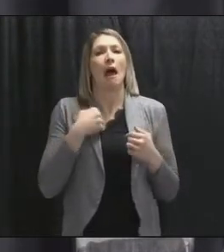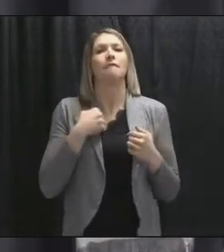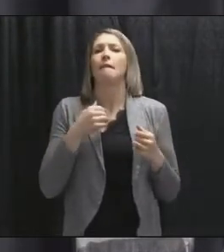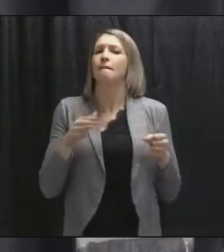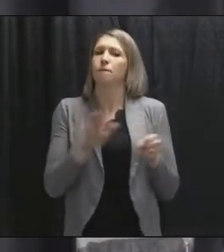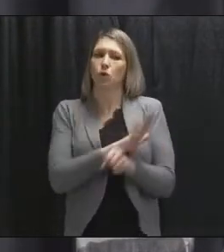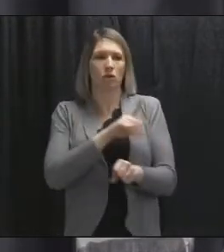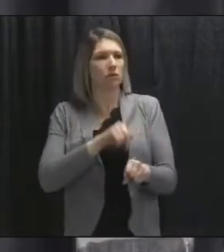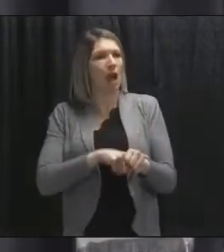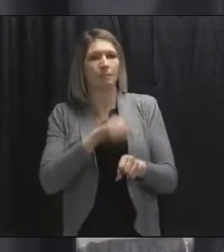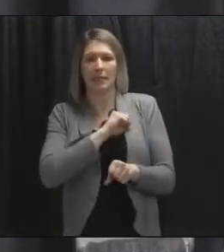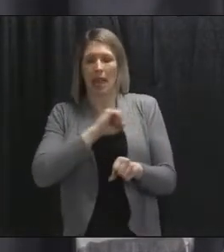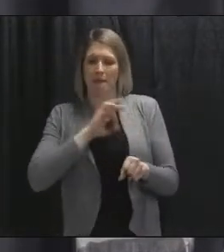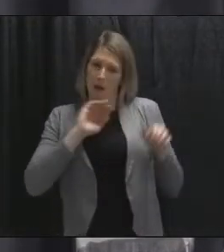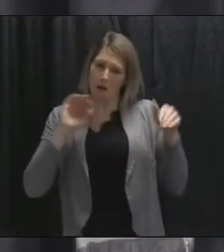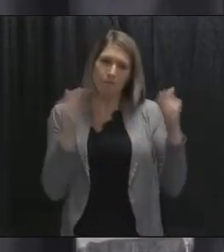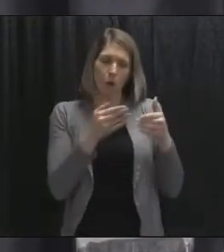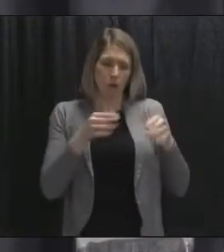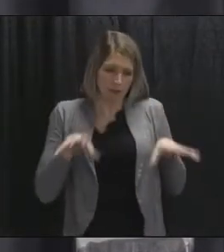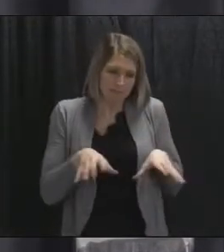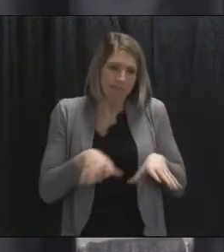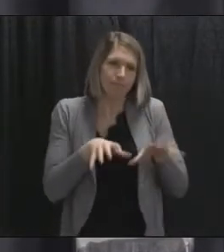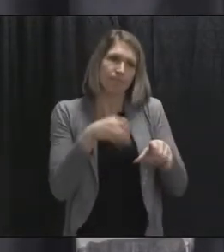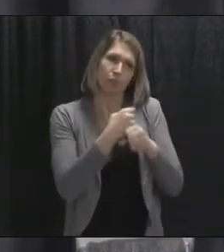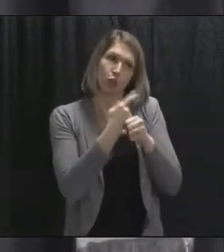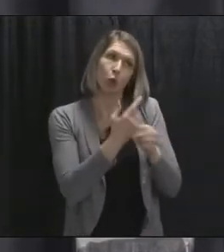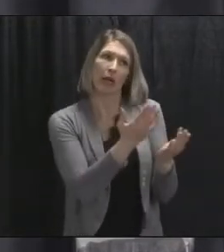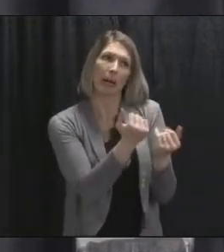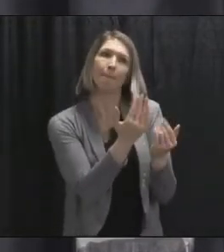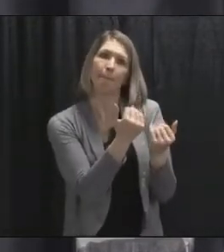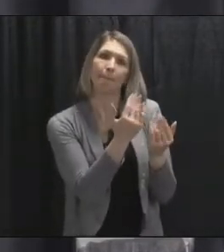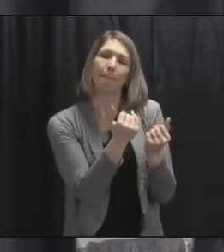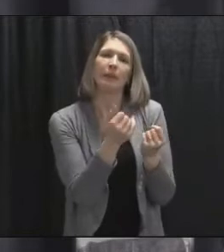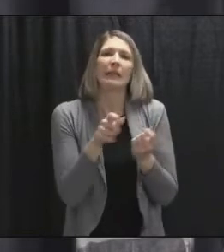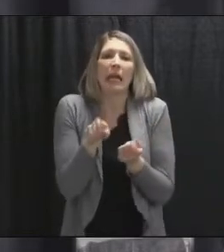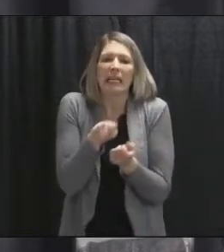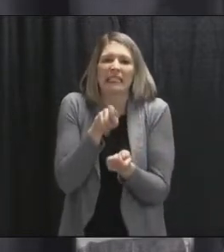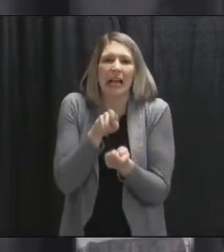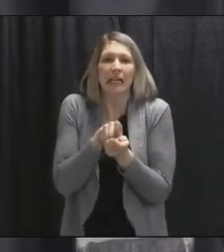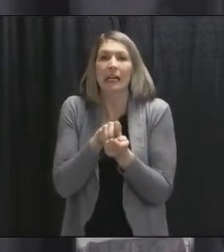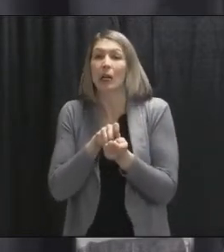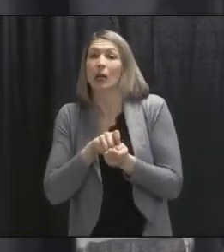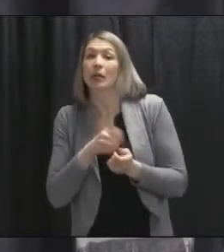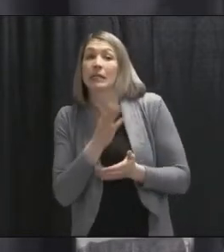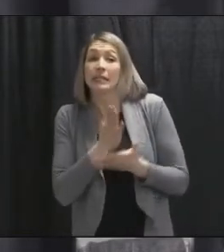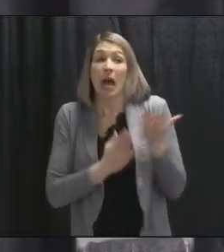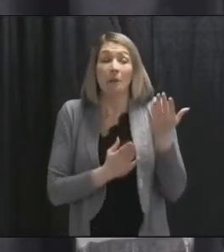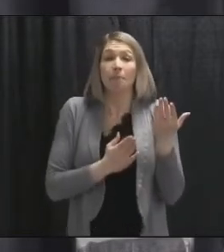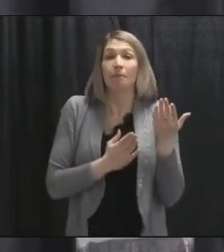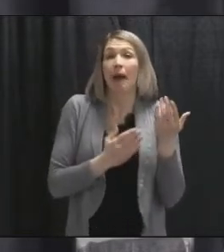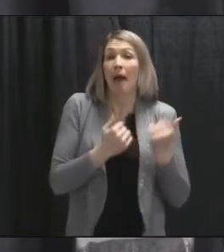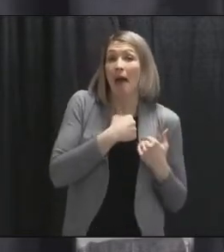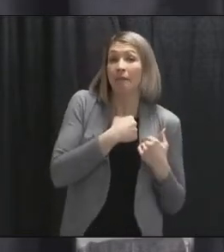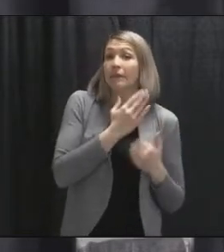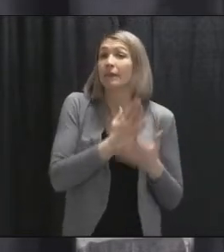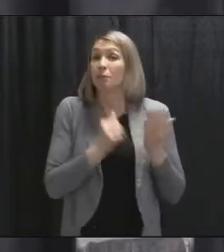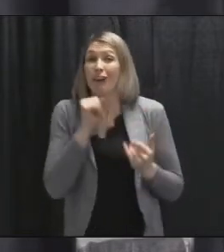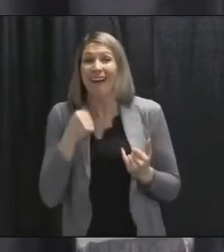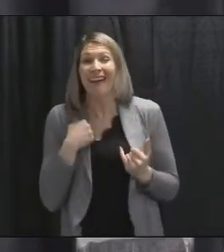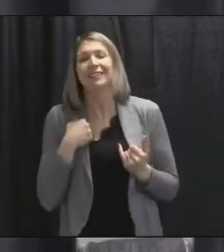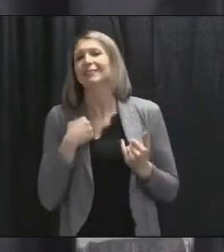We are working with local industry. I'm not sure that I could give you a very detailed update as to where they are, but again, the challenge there